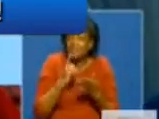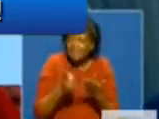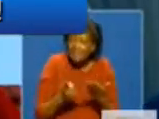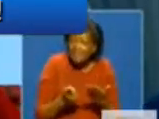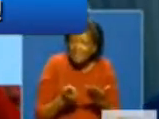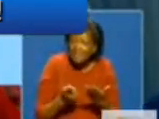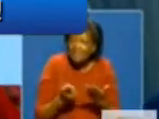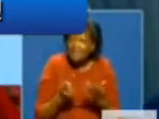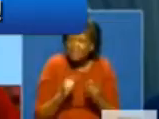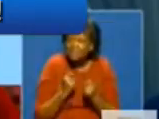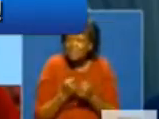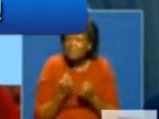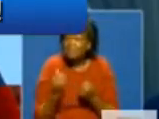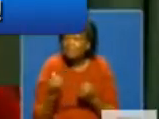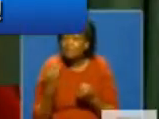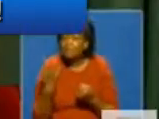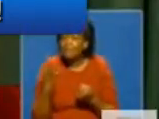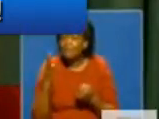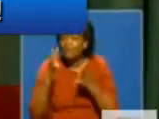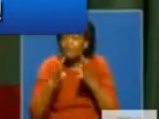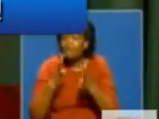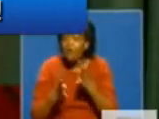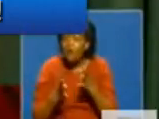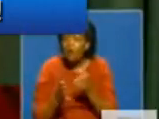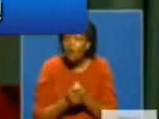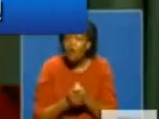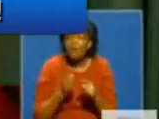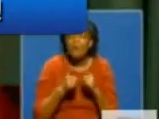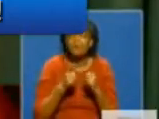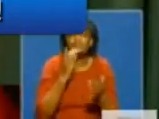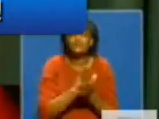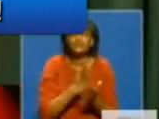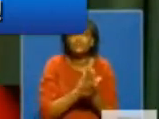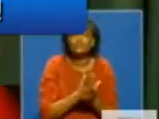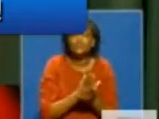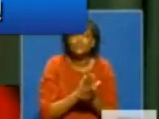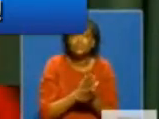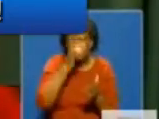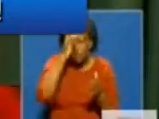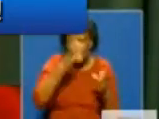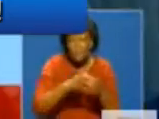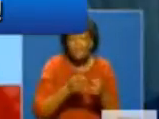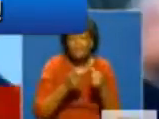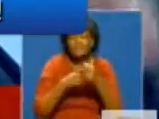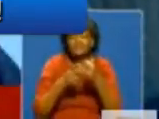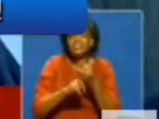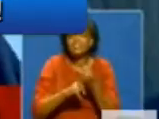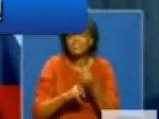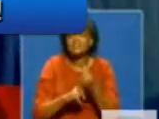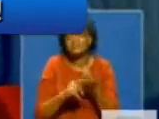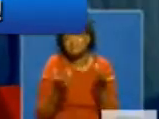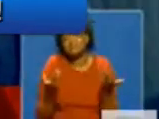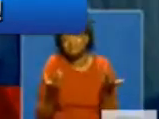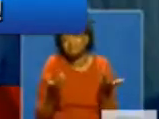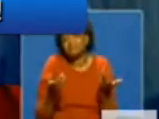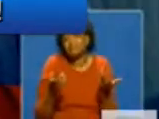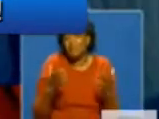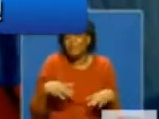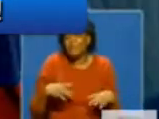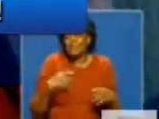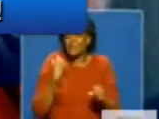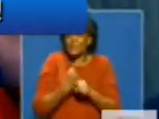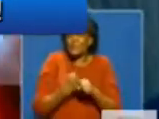it's tribes, we have about 44. But if it's indigenous communities, they're about 76. So Wanjiku is supposed to do all